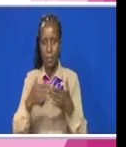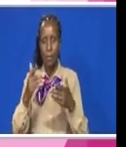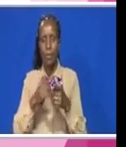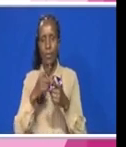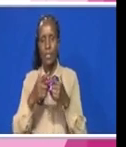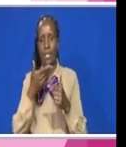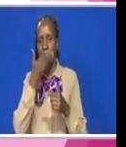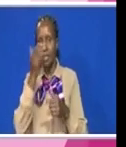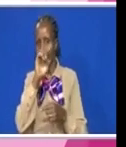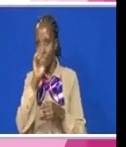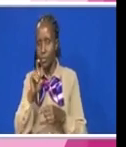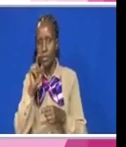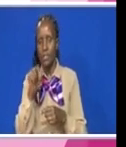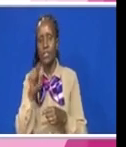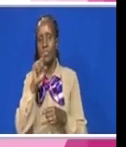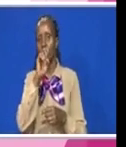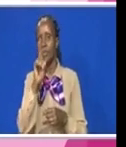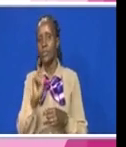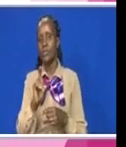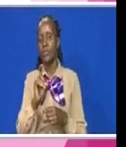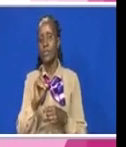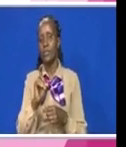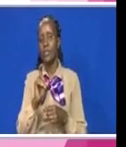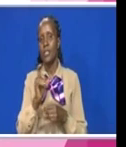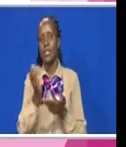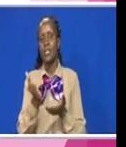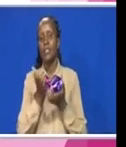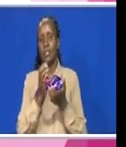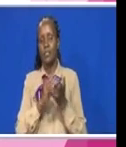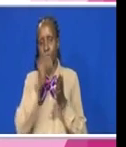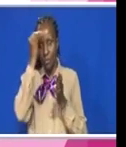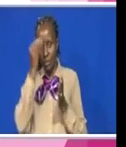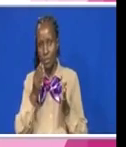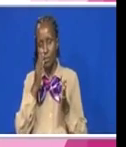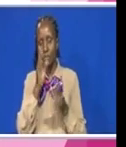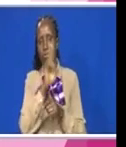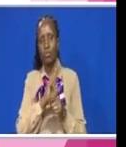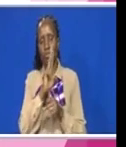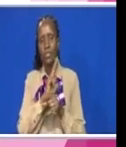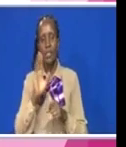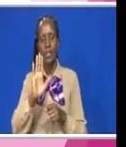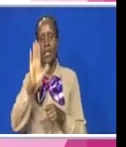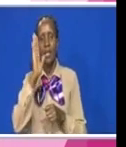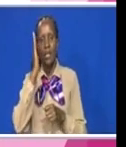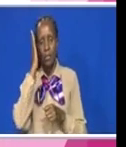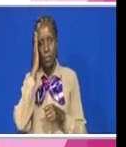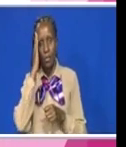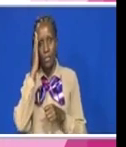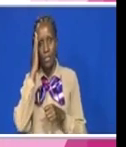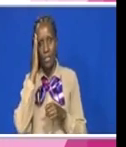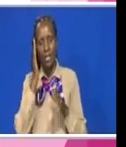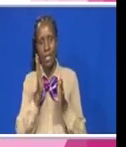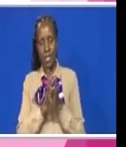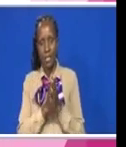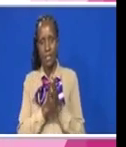questions. This kind of questions require students to apply the knowledge, to apply and blend